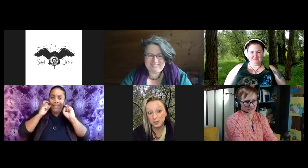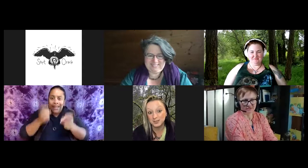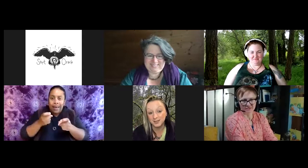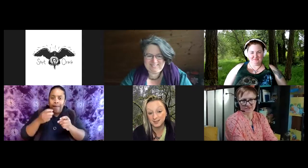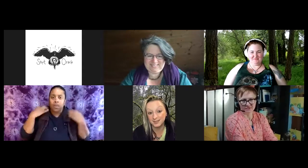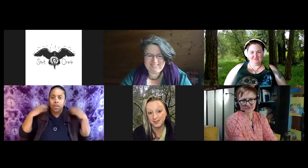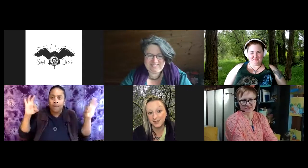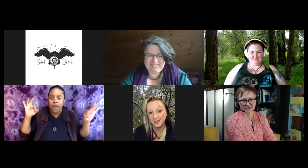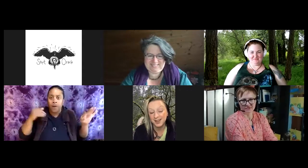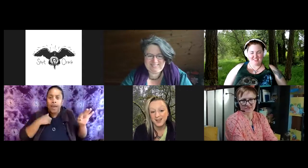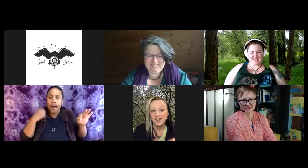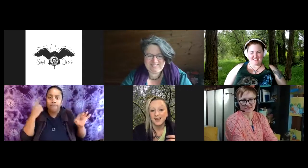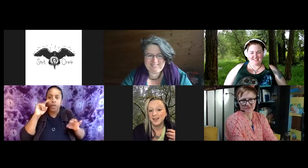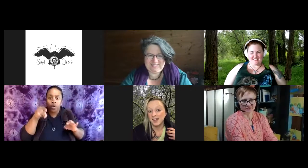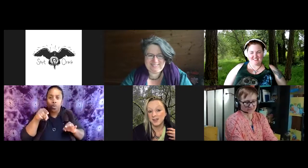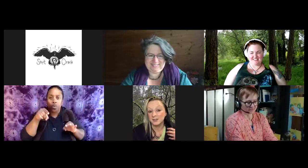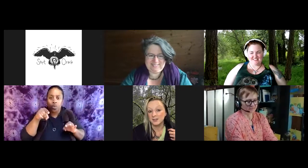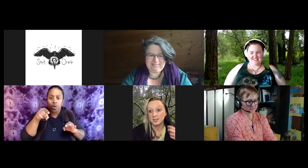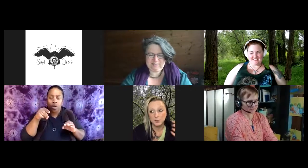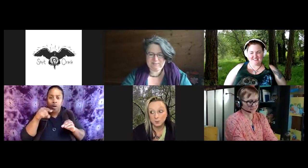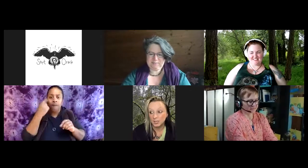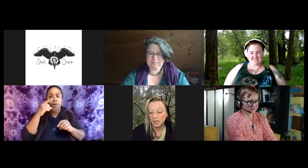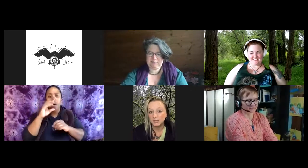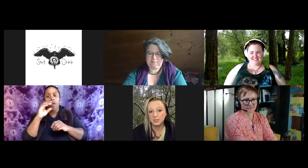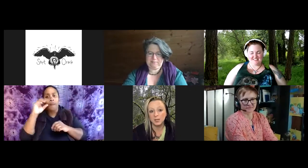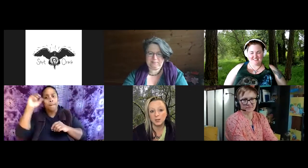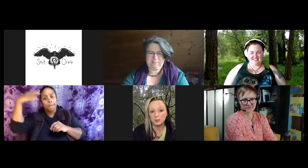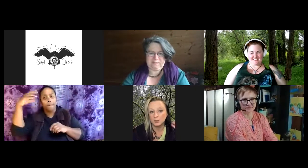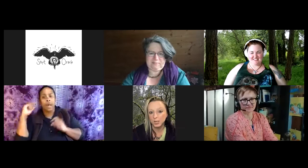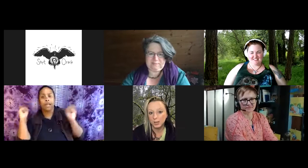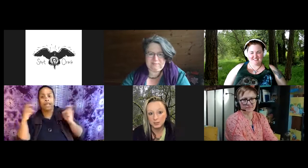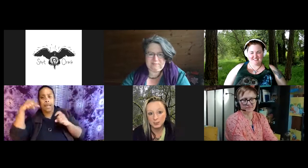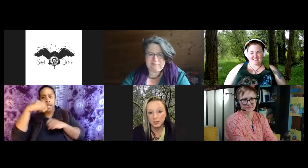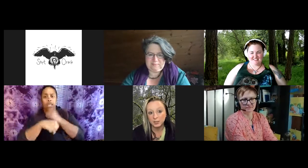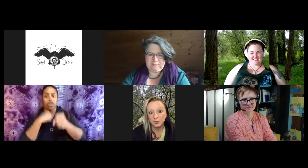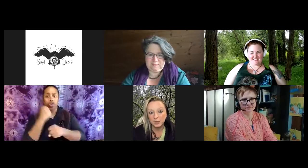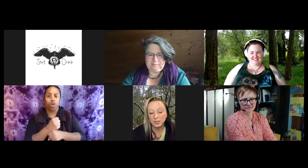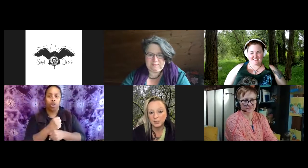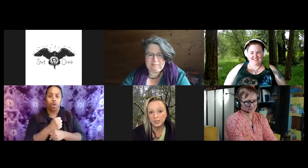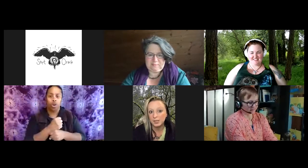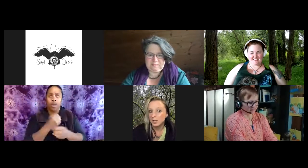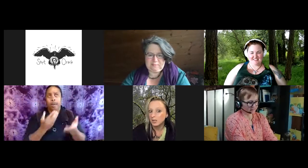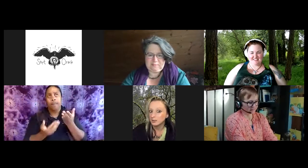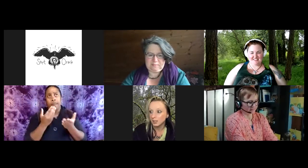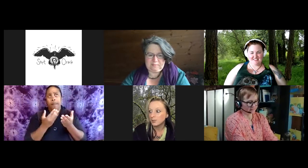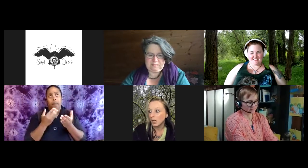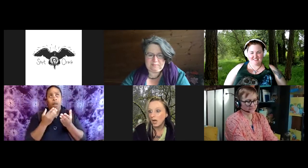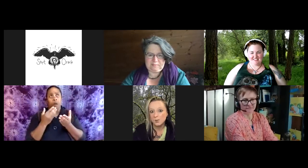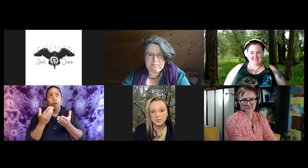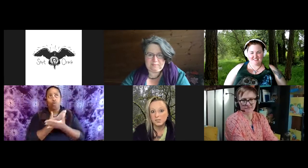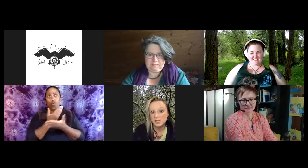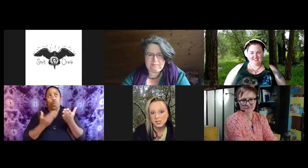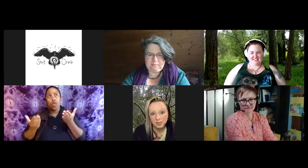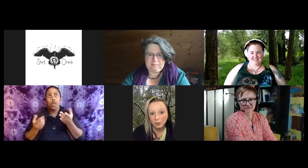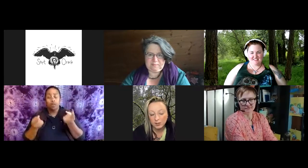for Beltane this year. And sometimes that is letting go. Sometimes it's bringing new things in.